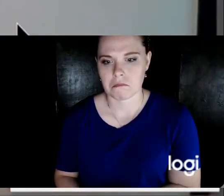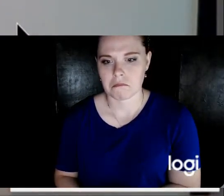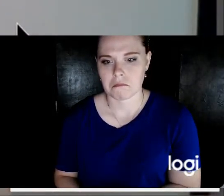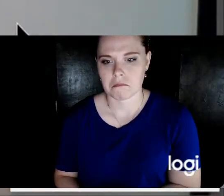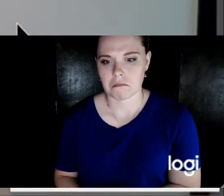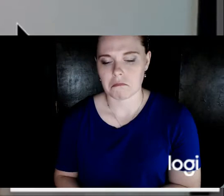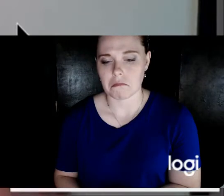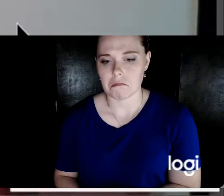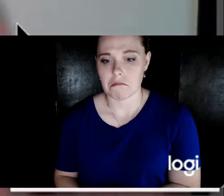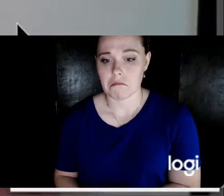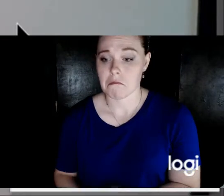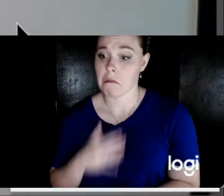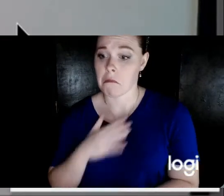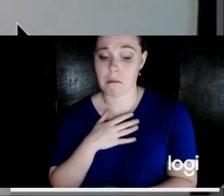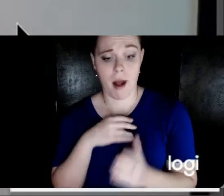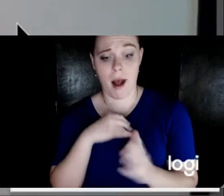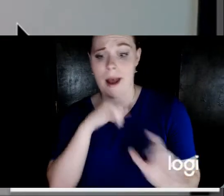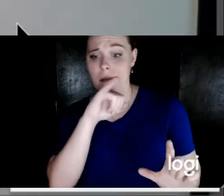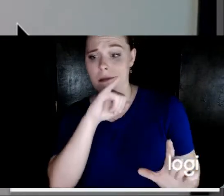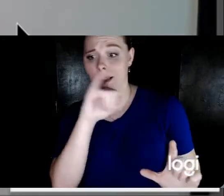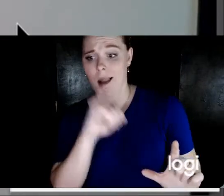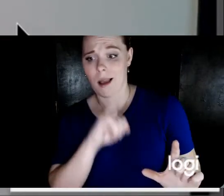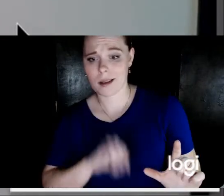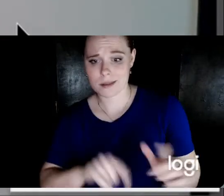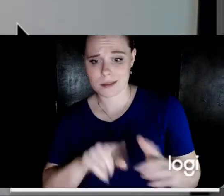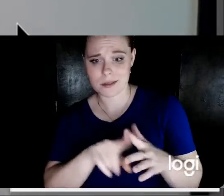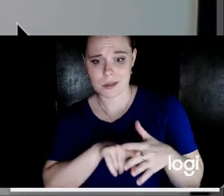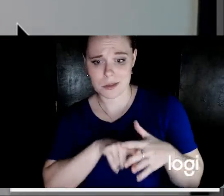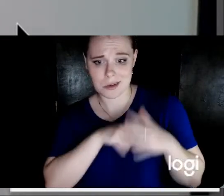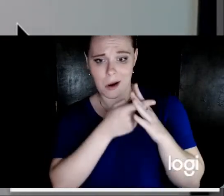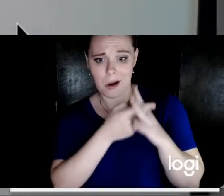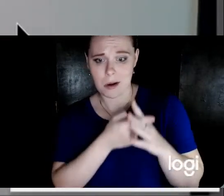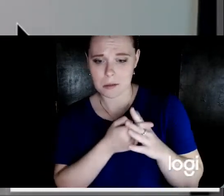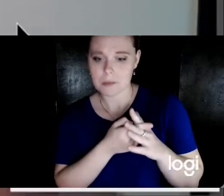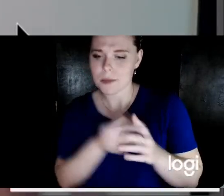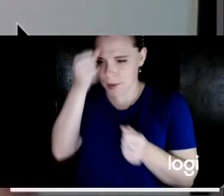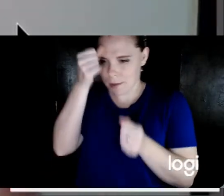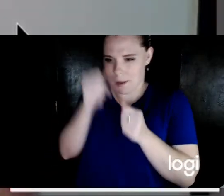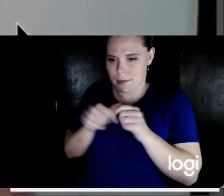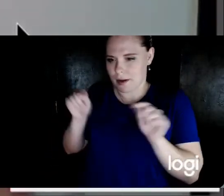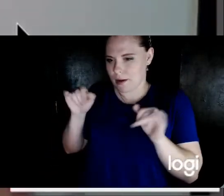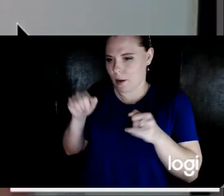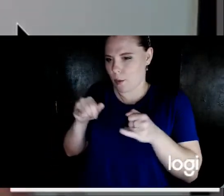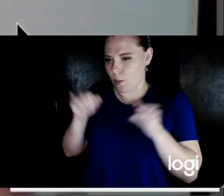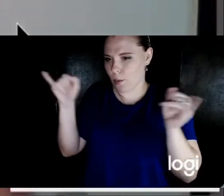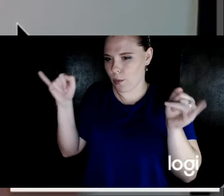following my lines that I've done at the beginning of the drawing.